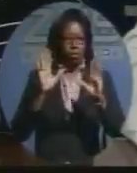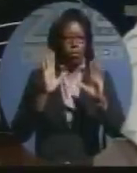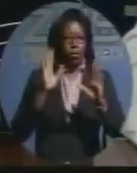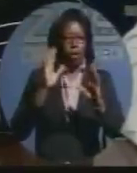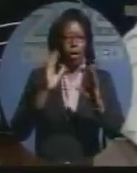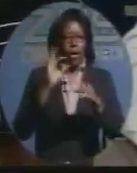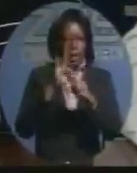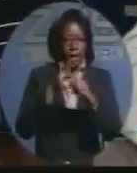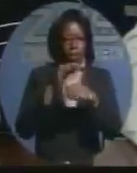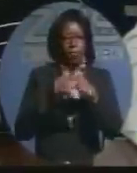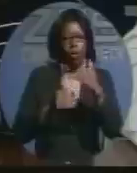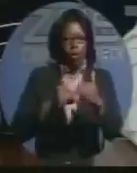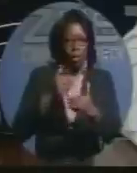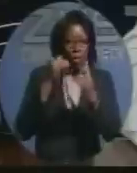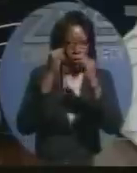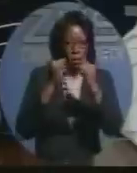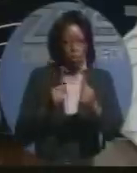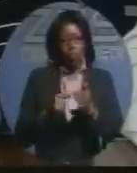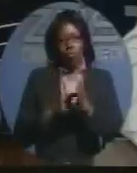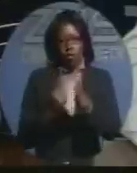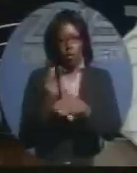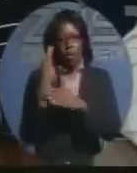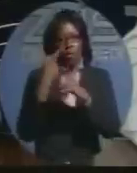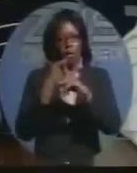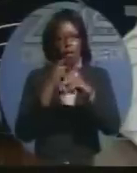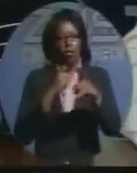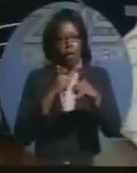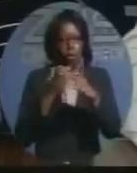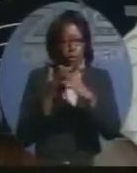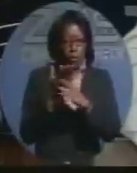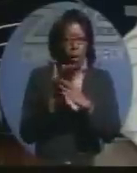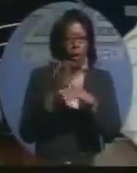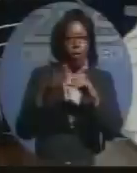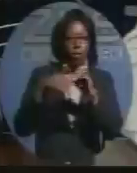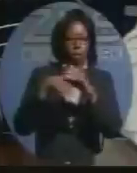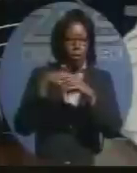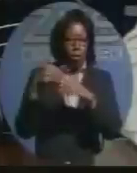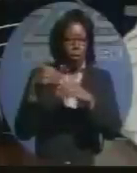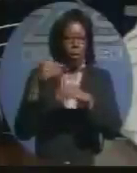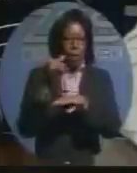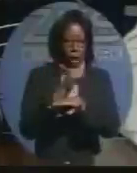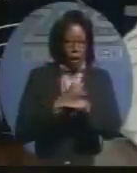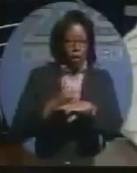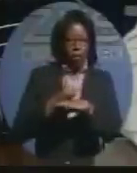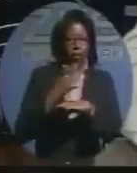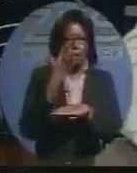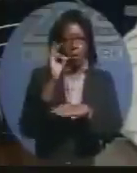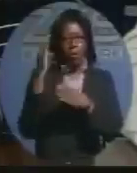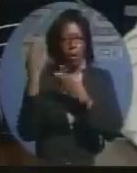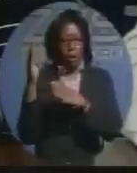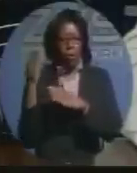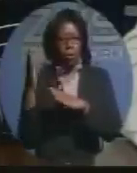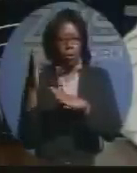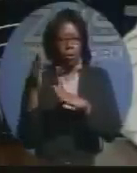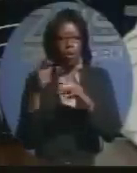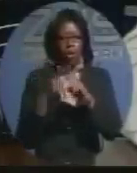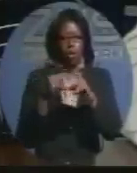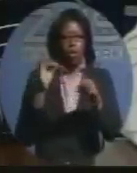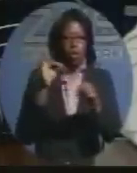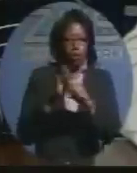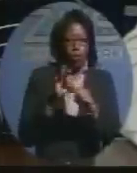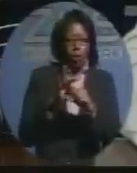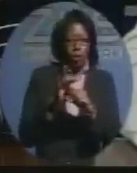process. Individuals had shown up from throughout the entire archipelago of the Bahamas to vote.